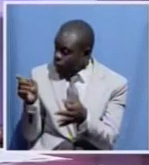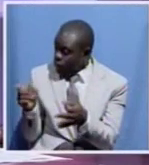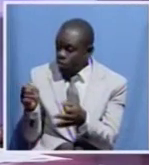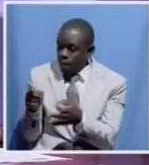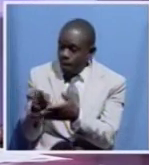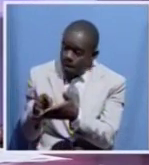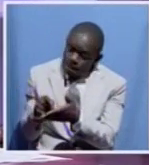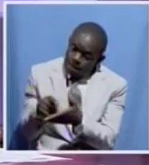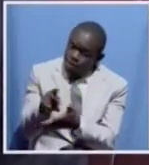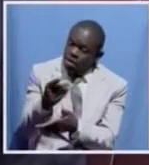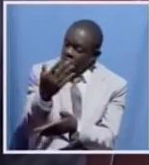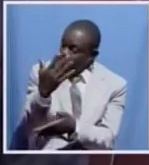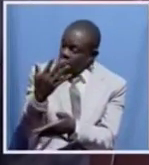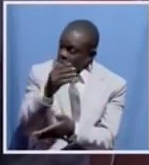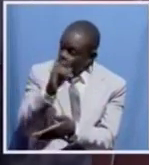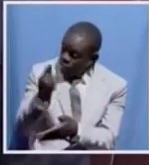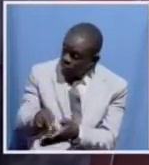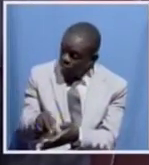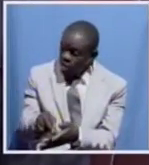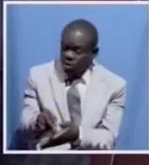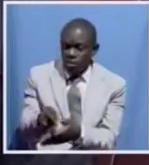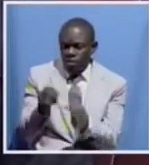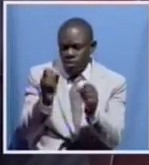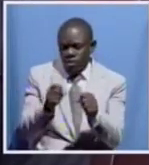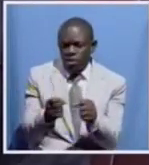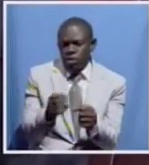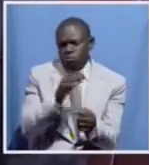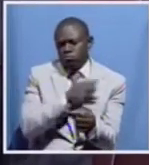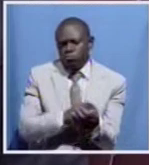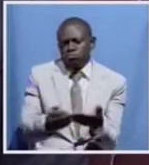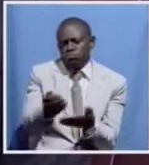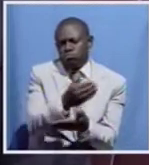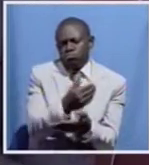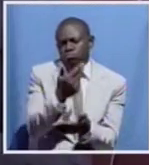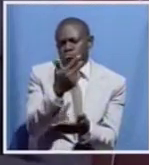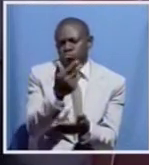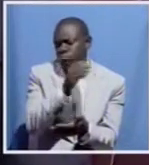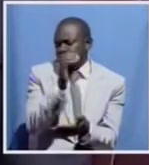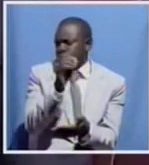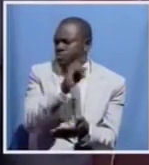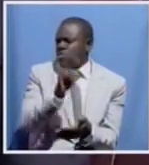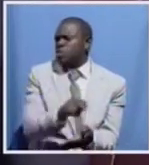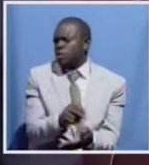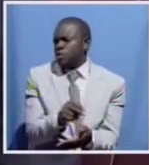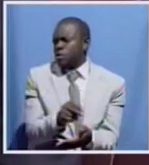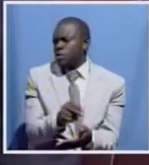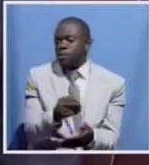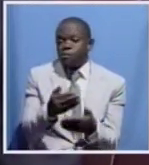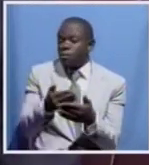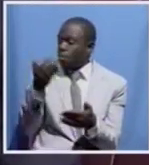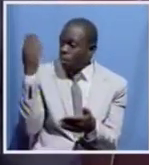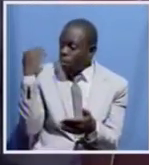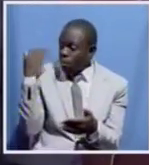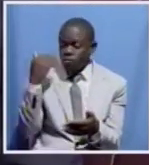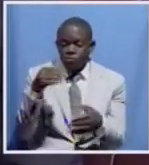or $3 in the past. In future than in the past, when investing in energy